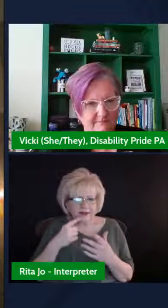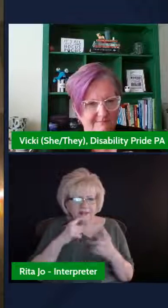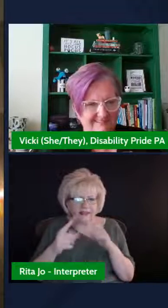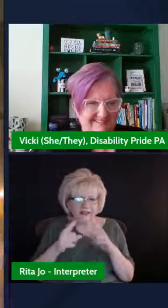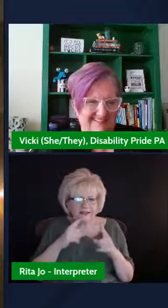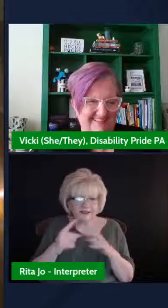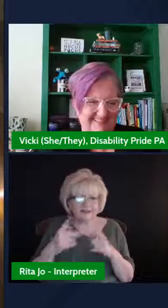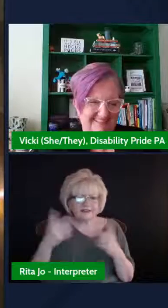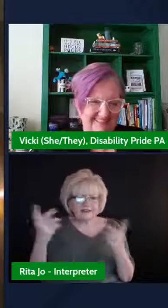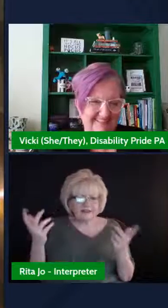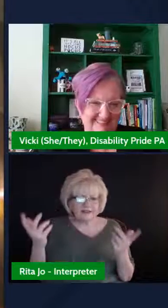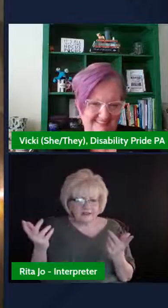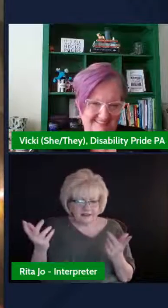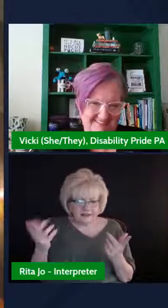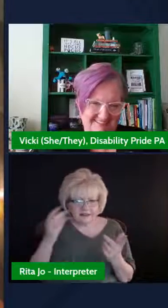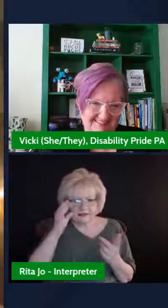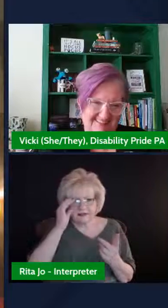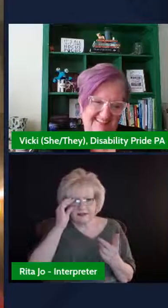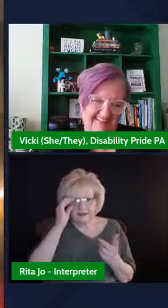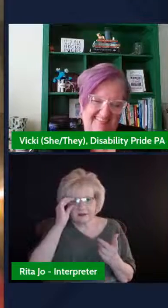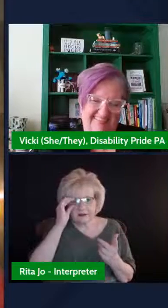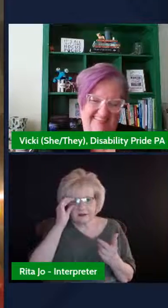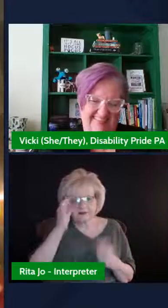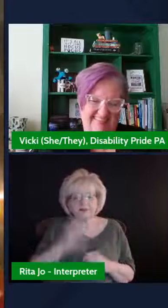okay. No offense to non-disabled. Okay.